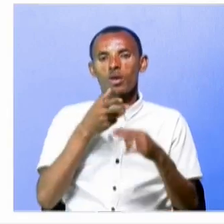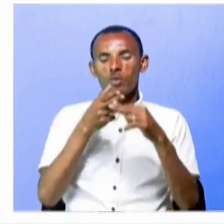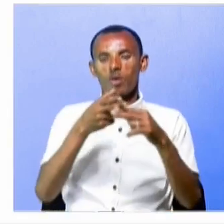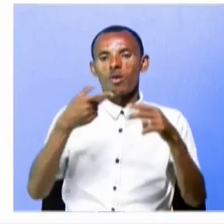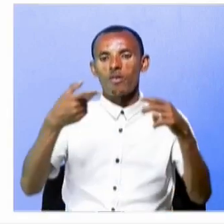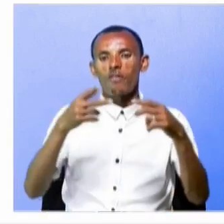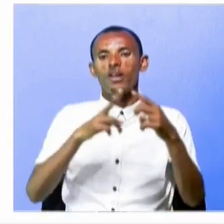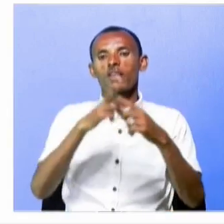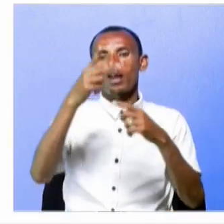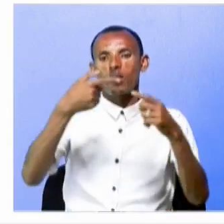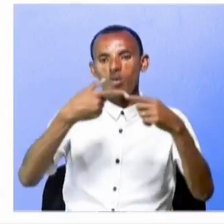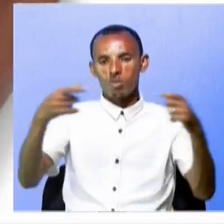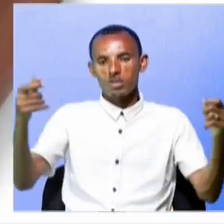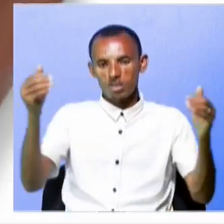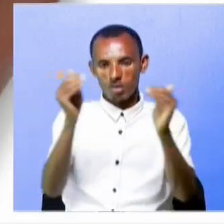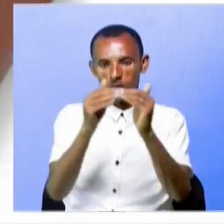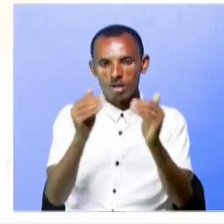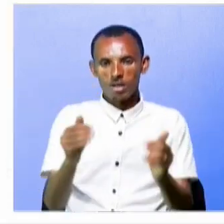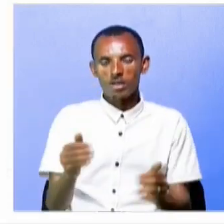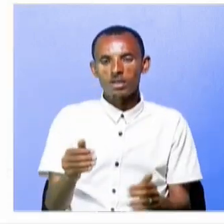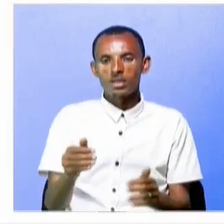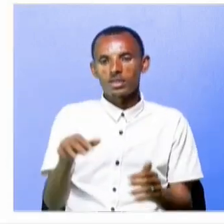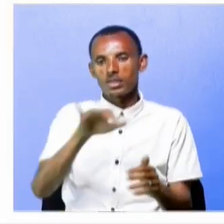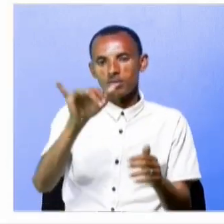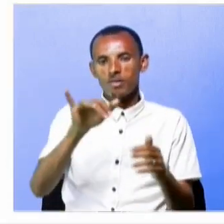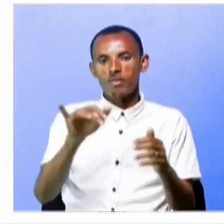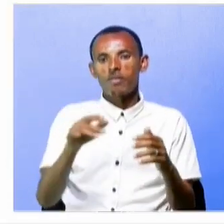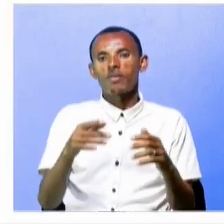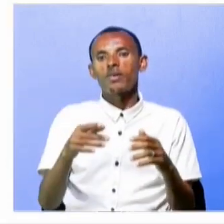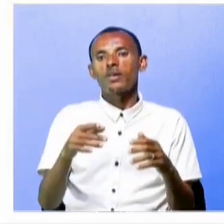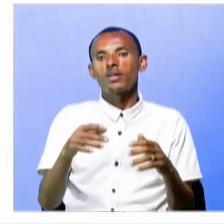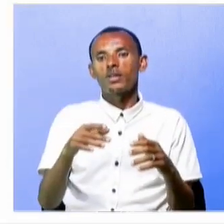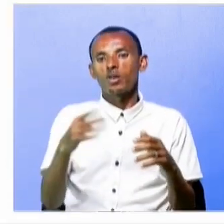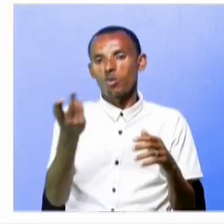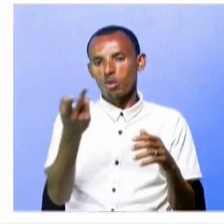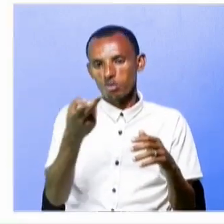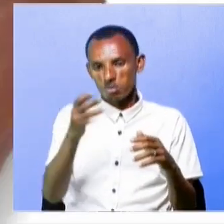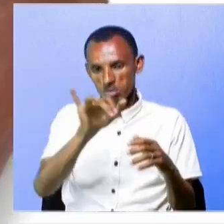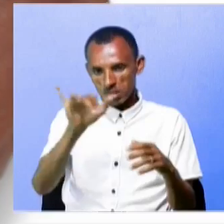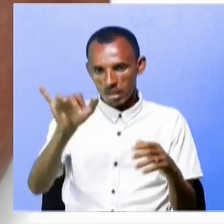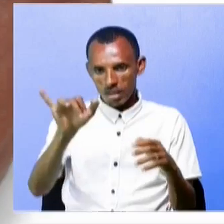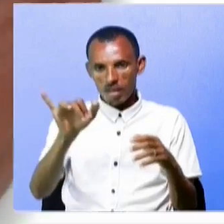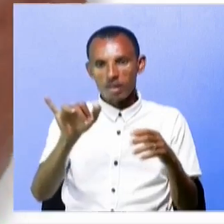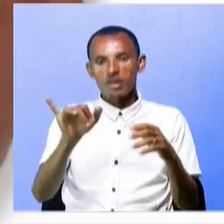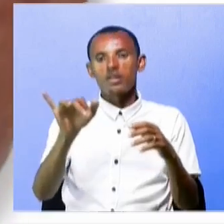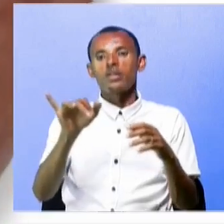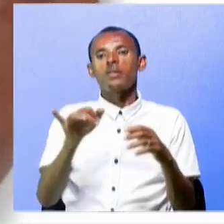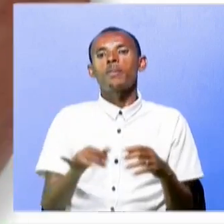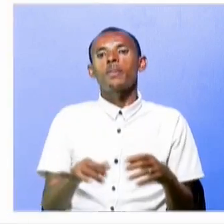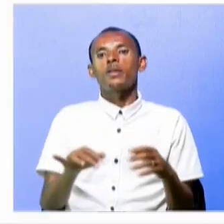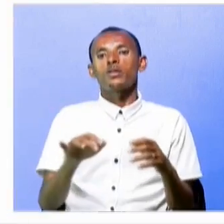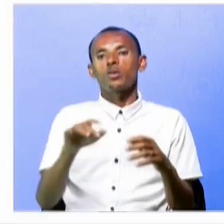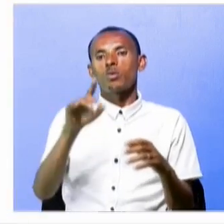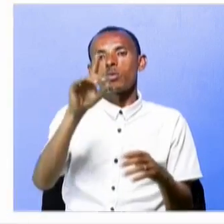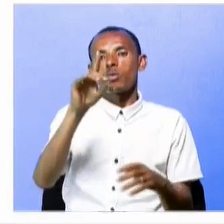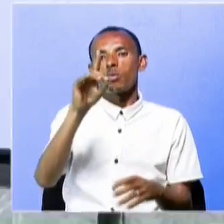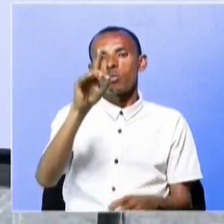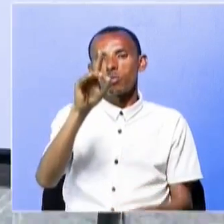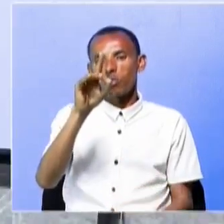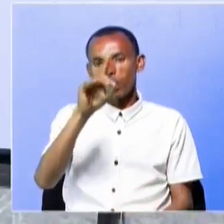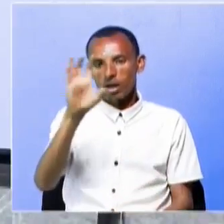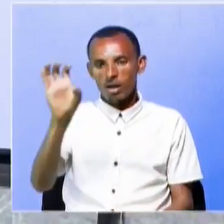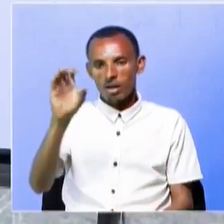angle vertically opposite angles. At the same time, this and this are also similar. Okay,